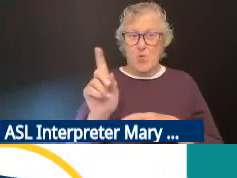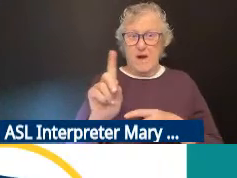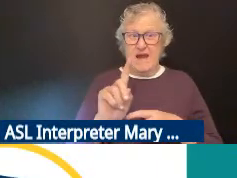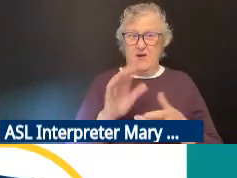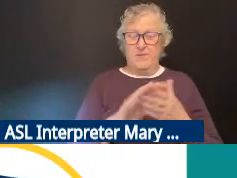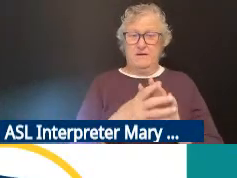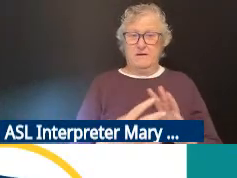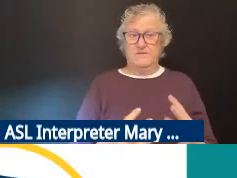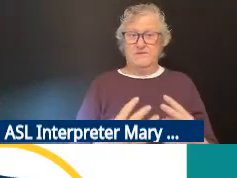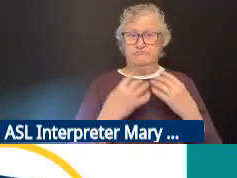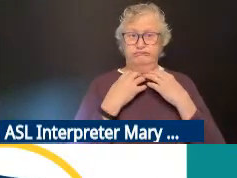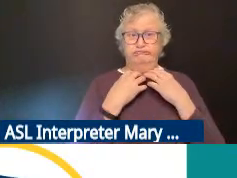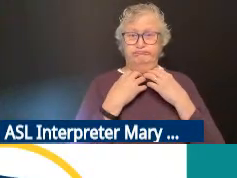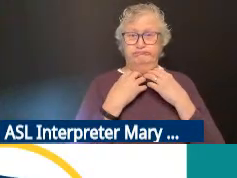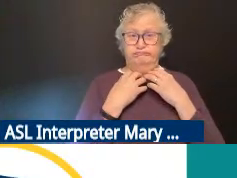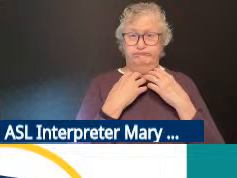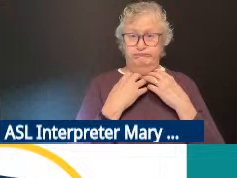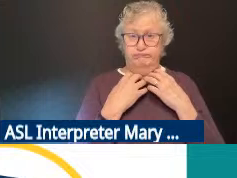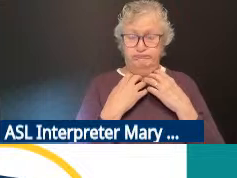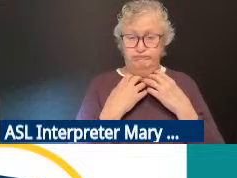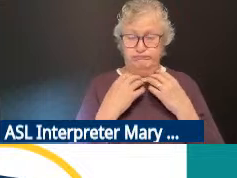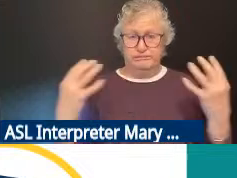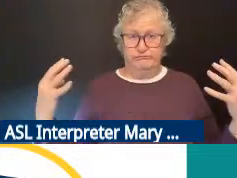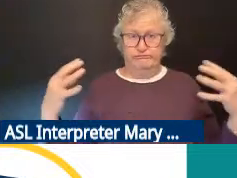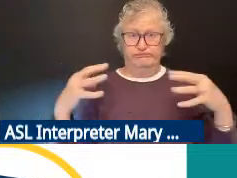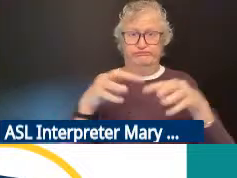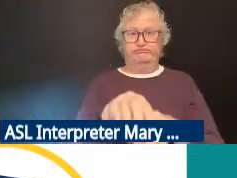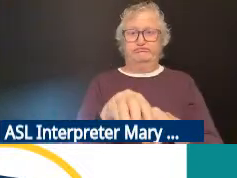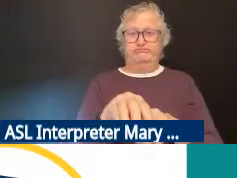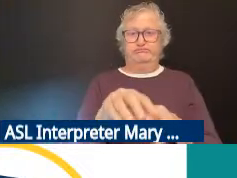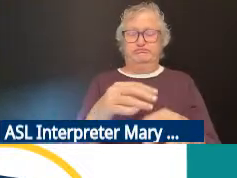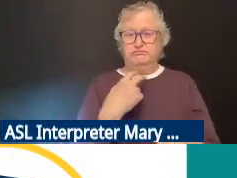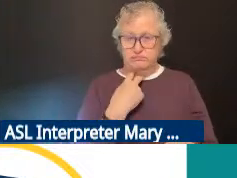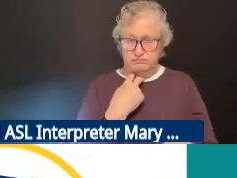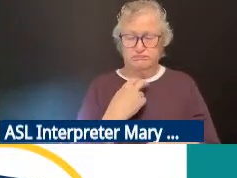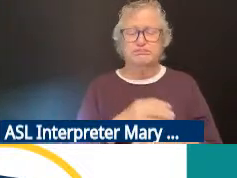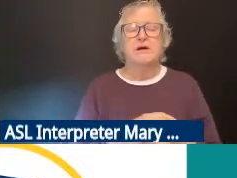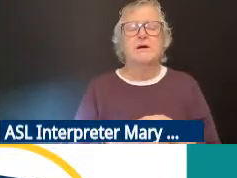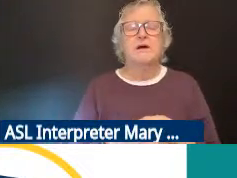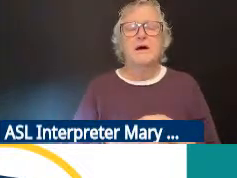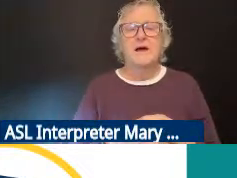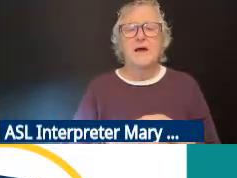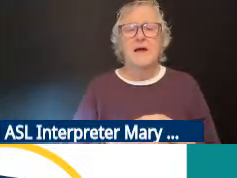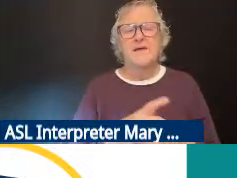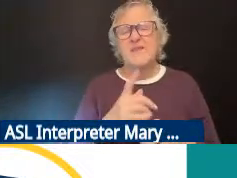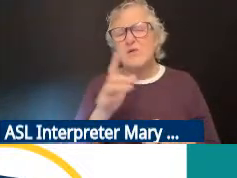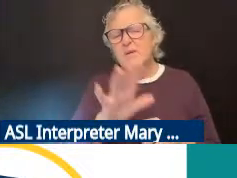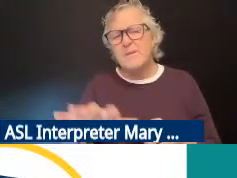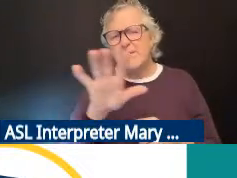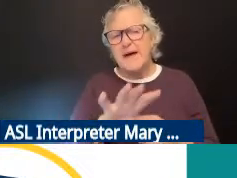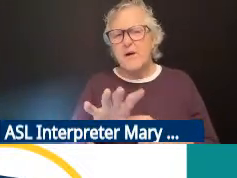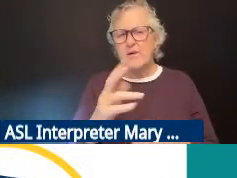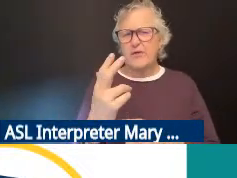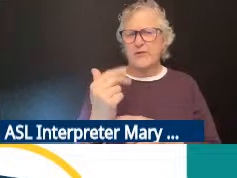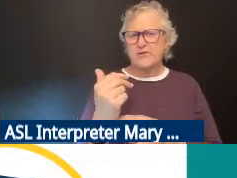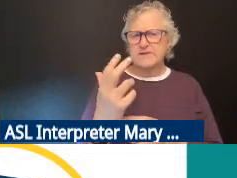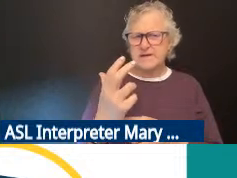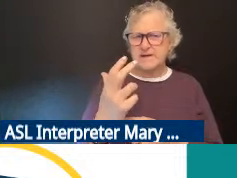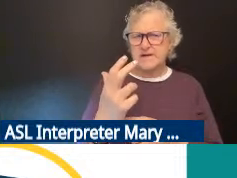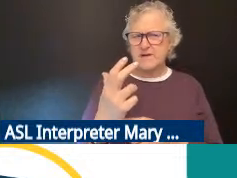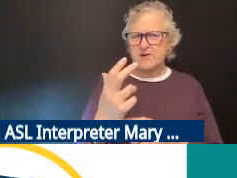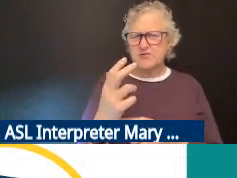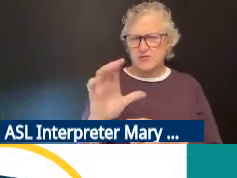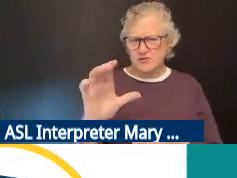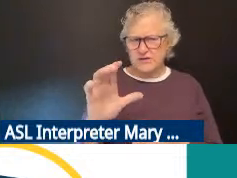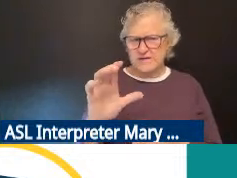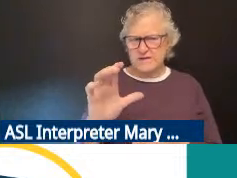Next slide. Also, as said, about 1,300 in design. Those common themes